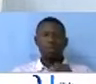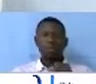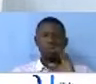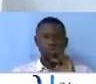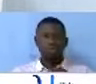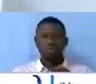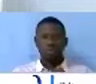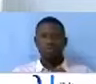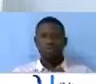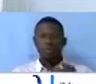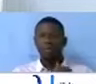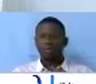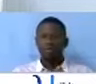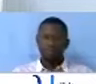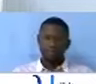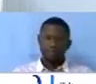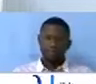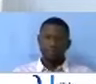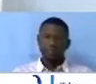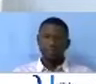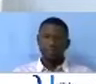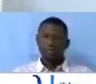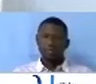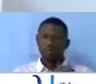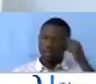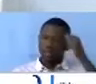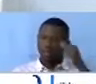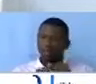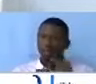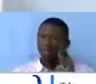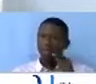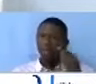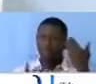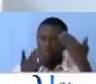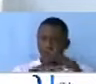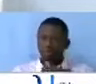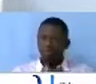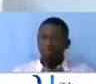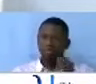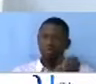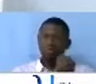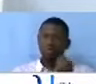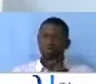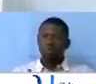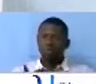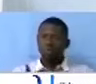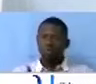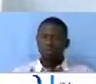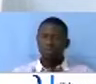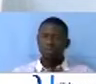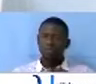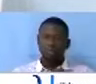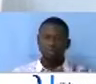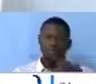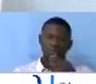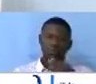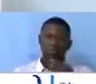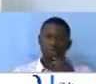I recall that night, because normally I go to the office once in a while.